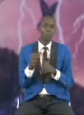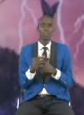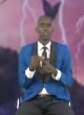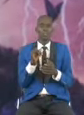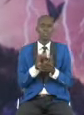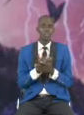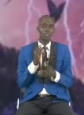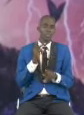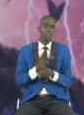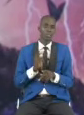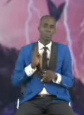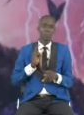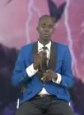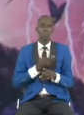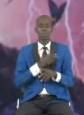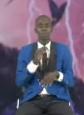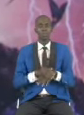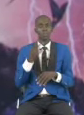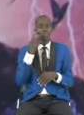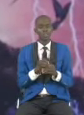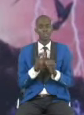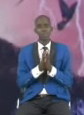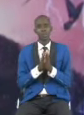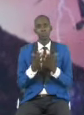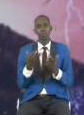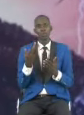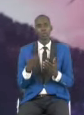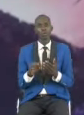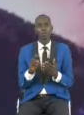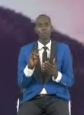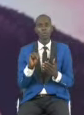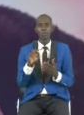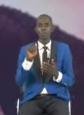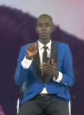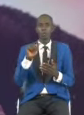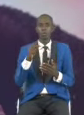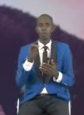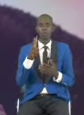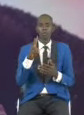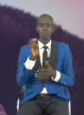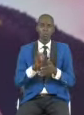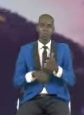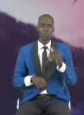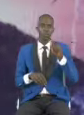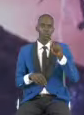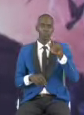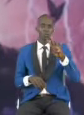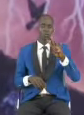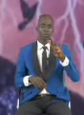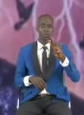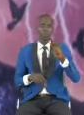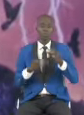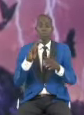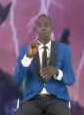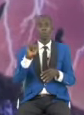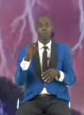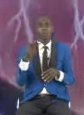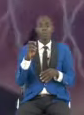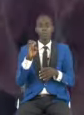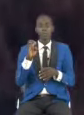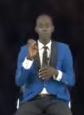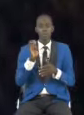us, Matthew chapter 4, reading from verse 4. In Matthew chapter 4, verse 4, but he answered and said, it